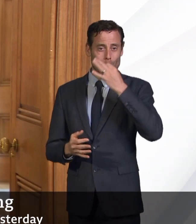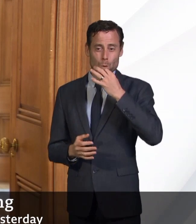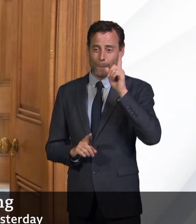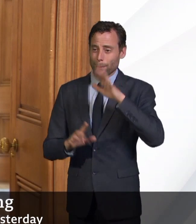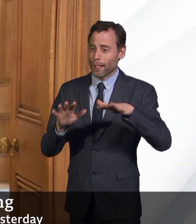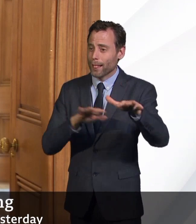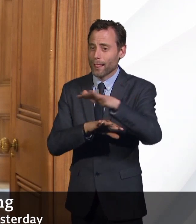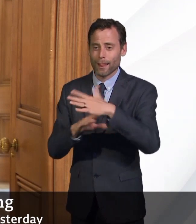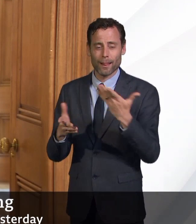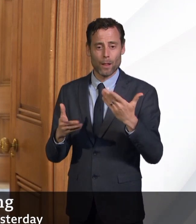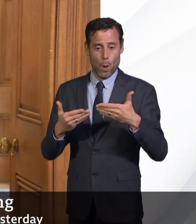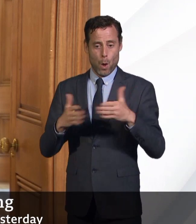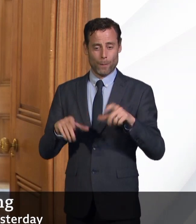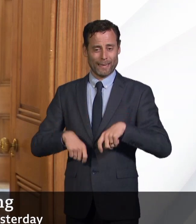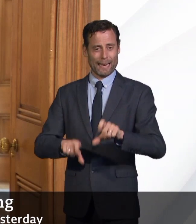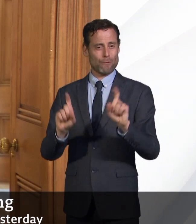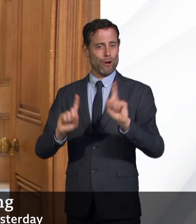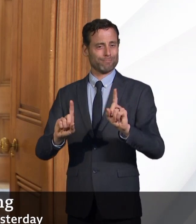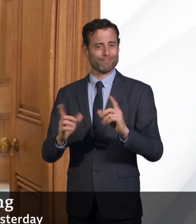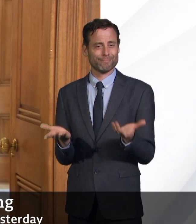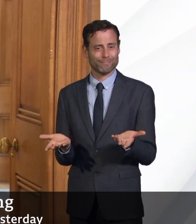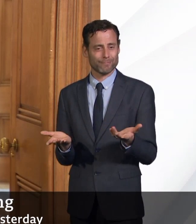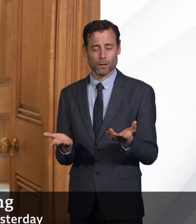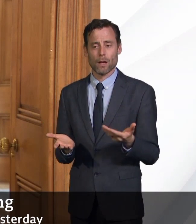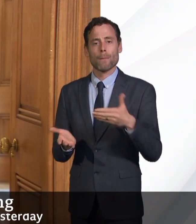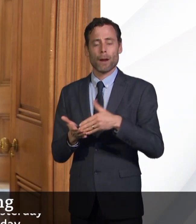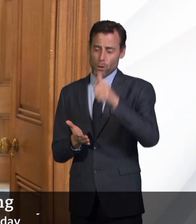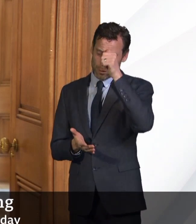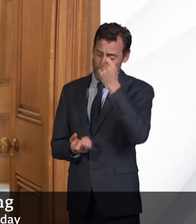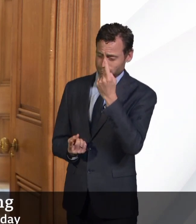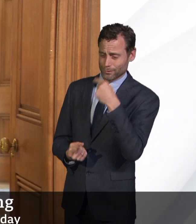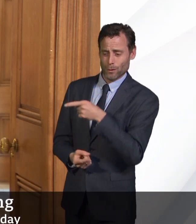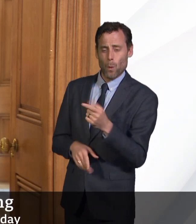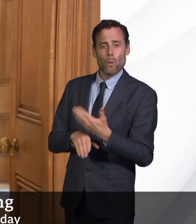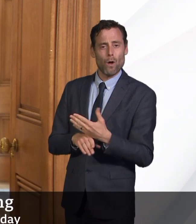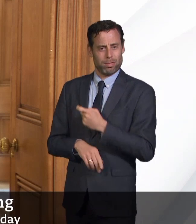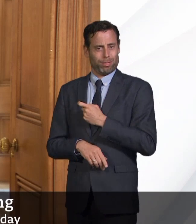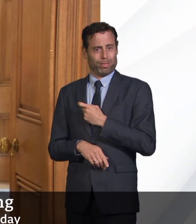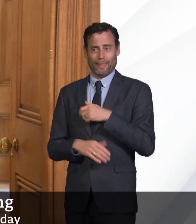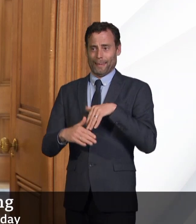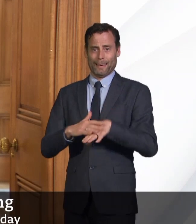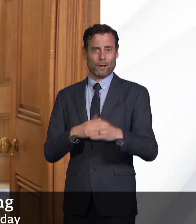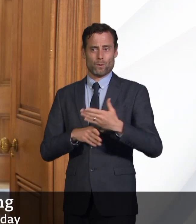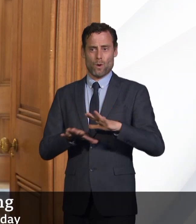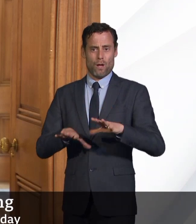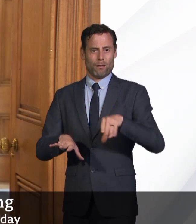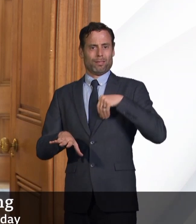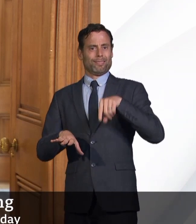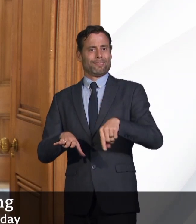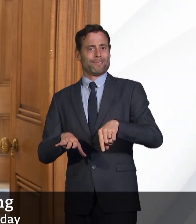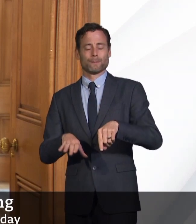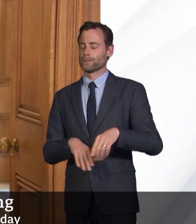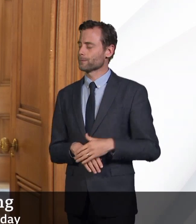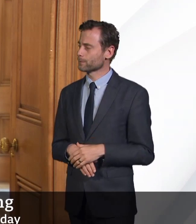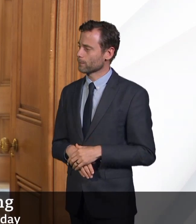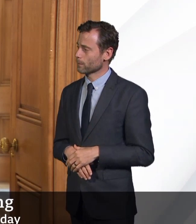They had issues with anxiety among some of their staff. And I think also a sense that given the strength of the overarching